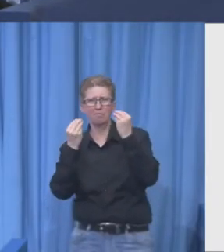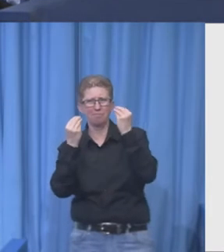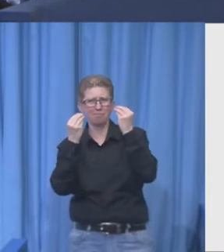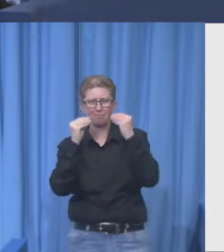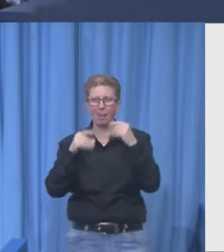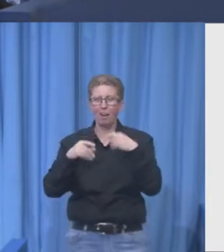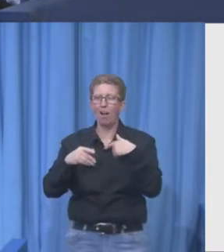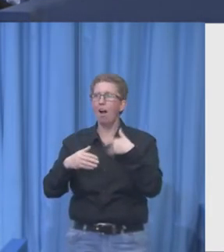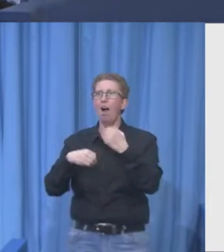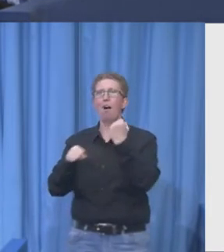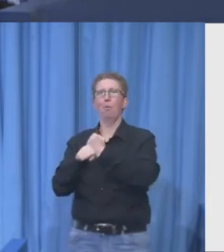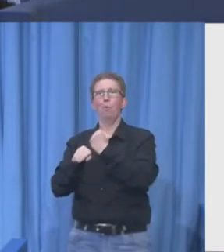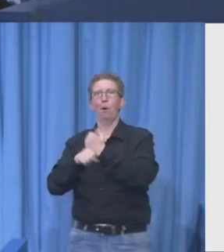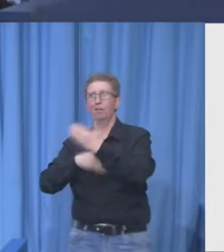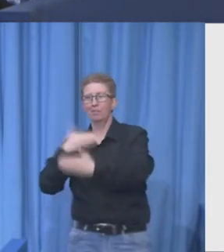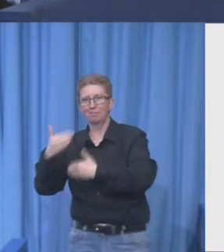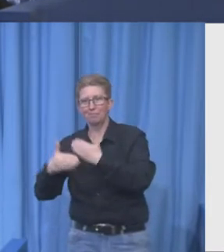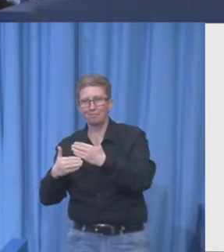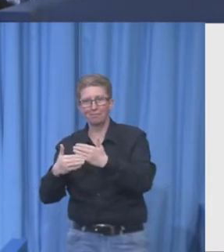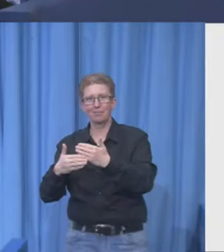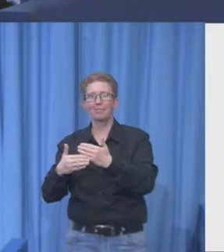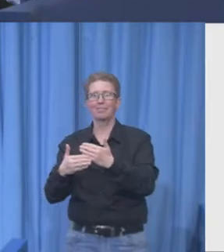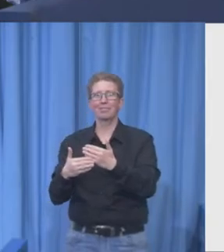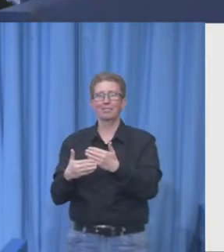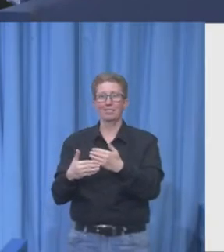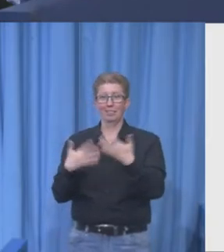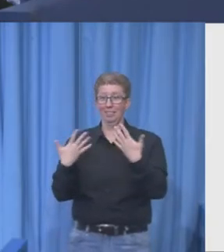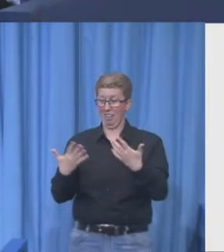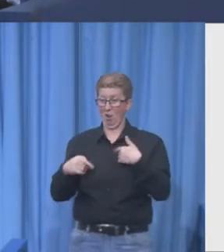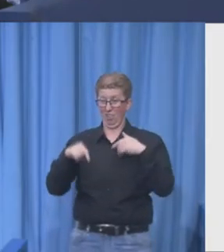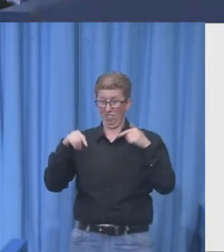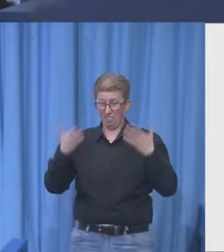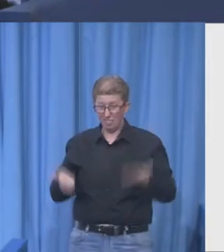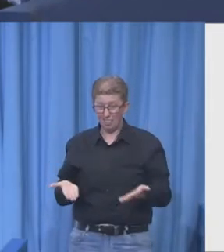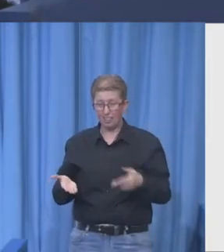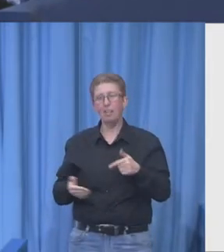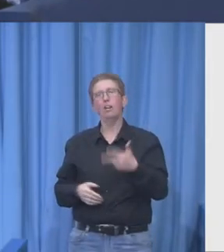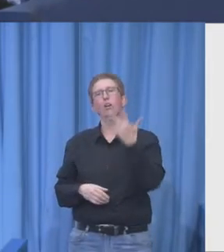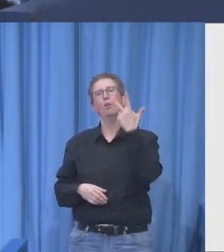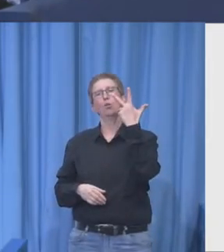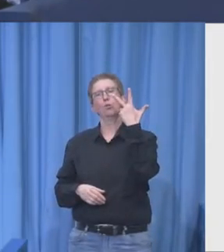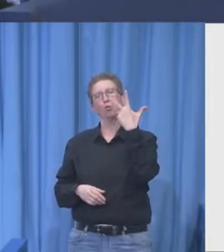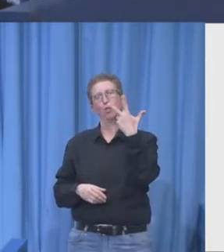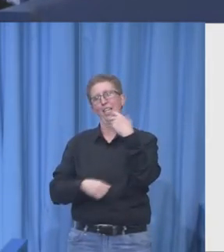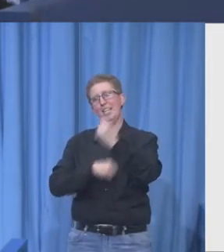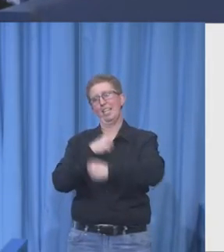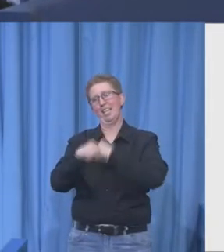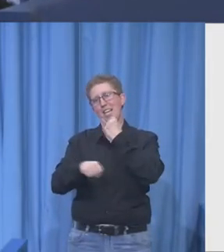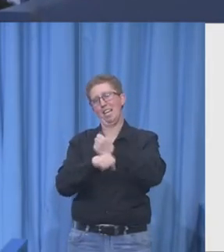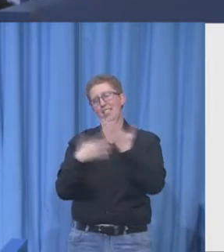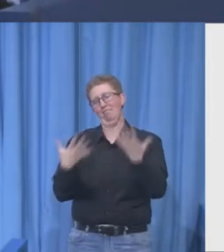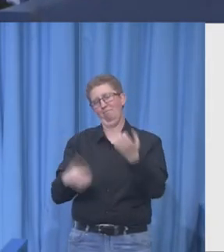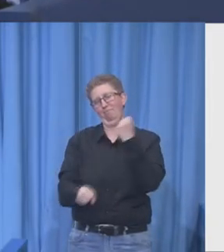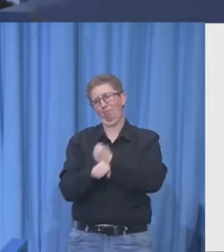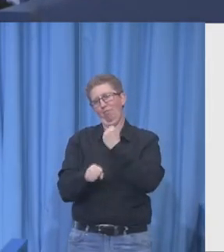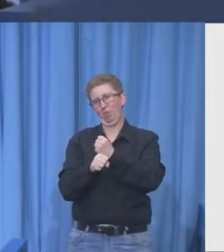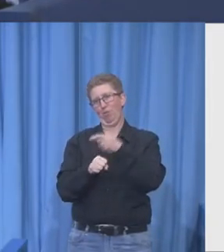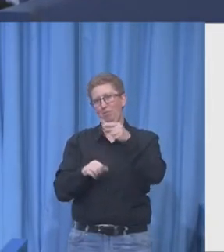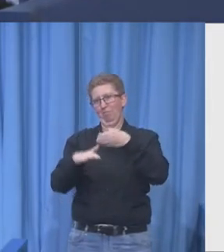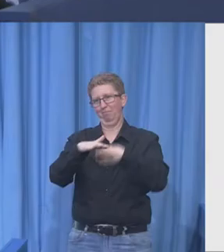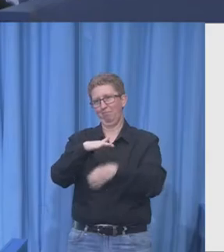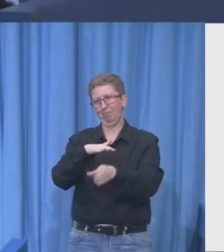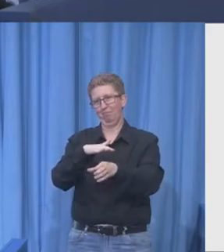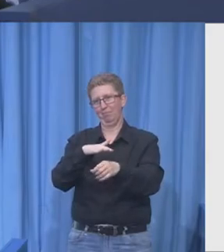for 3 years in a company which edits books